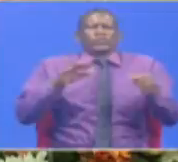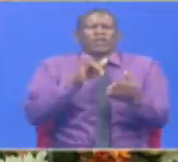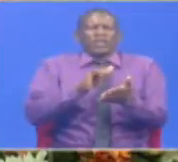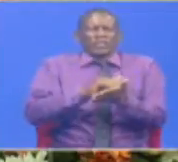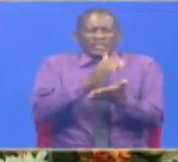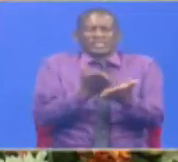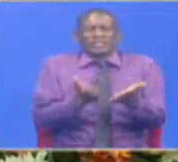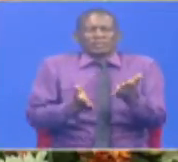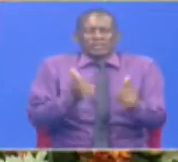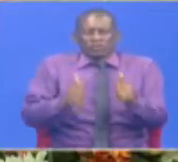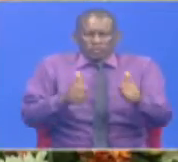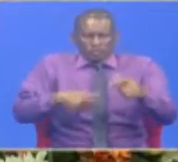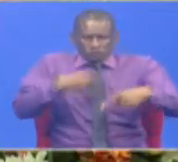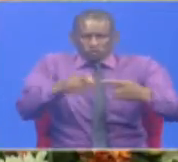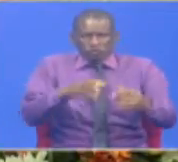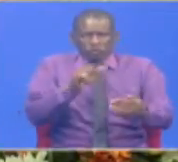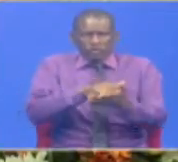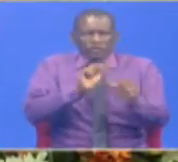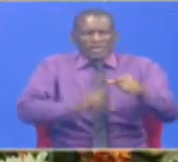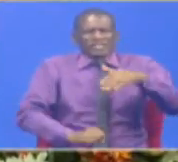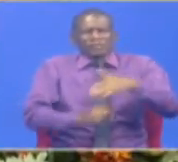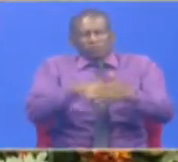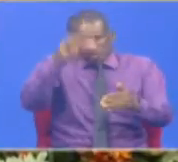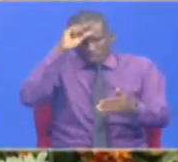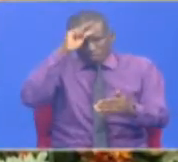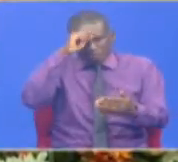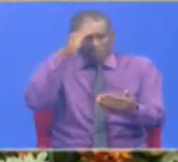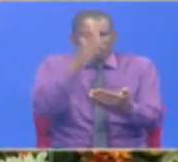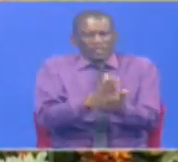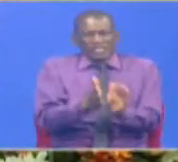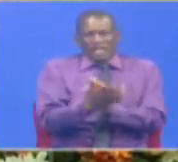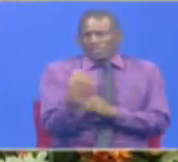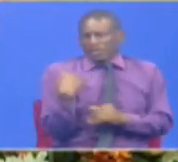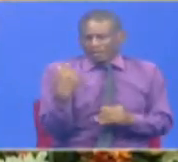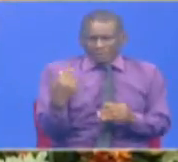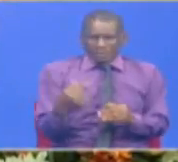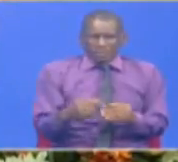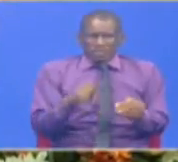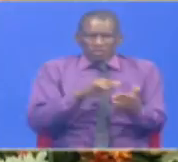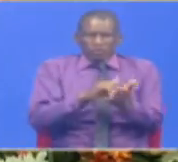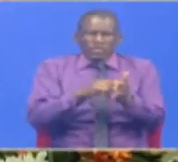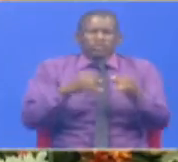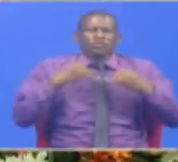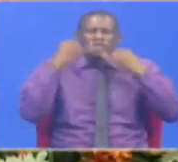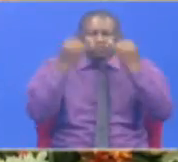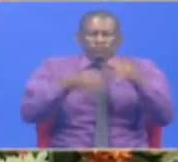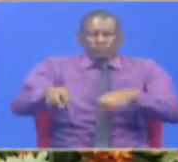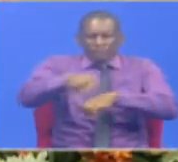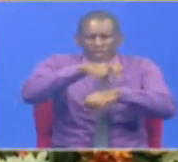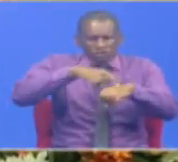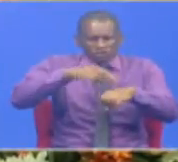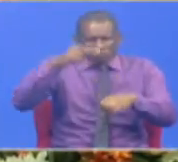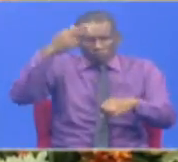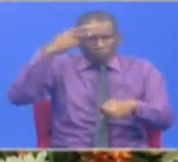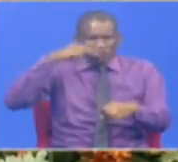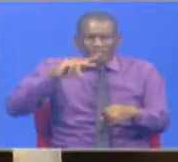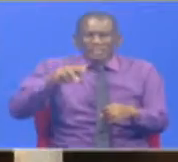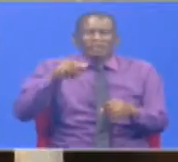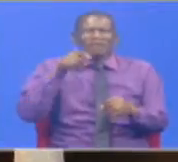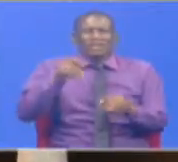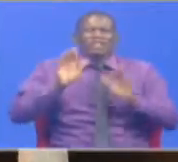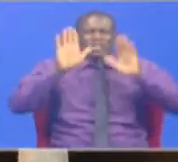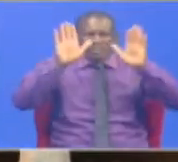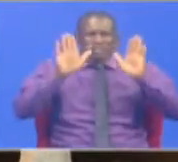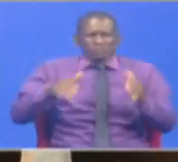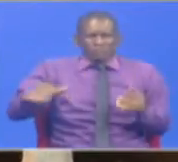can support government with facts and figures, with statistics, to be able to inform national policy in this very important